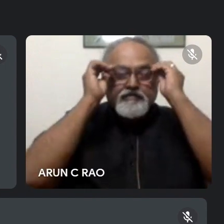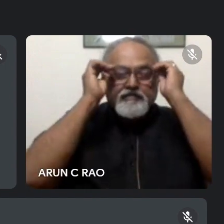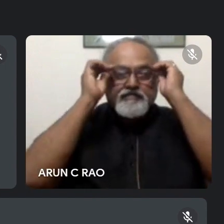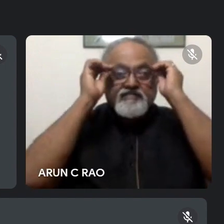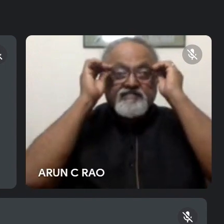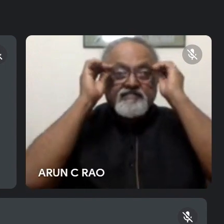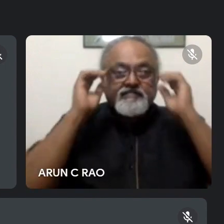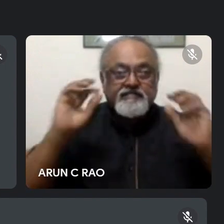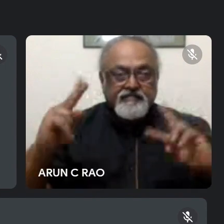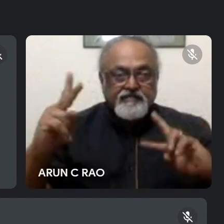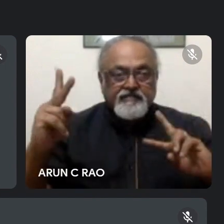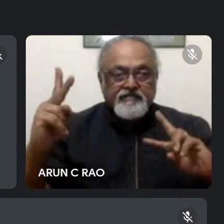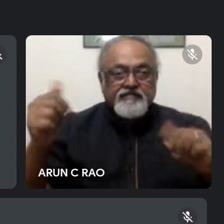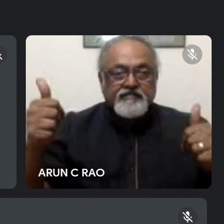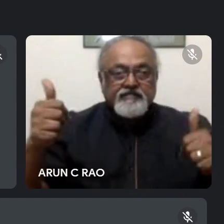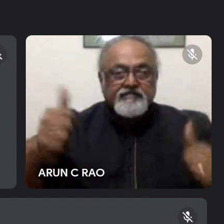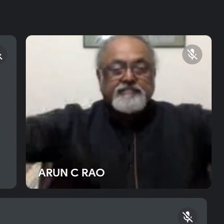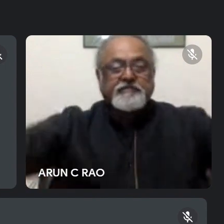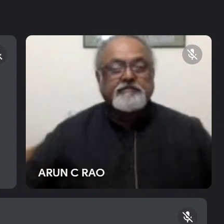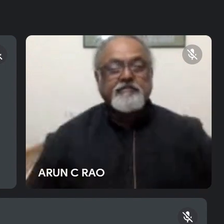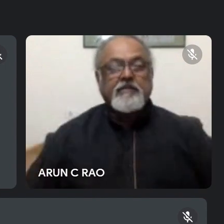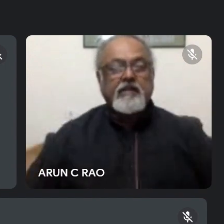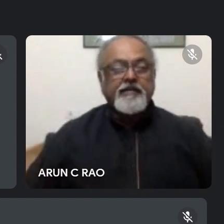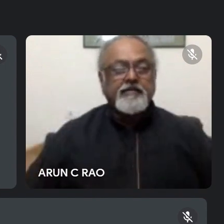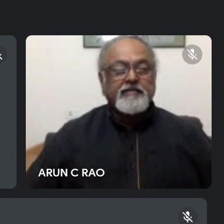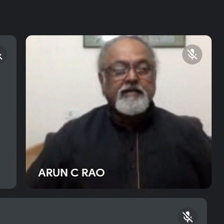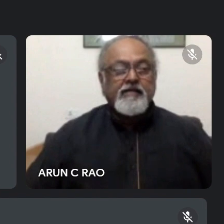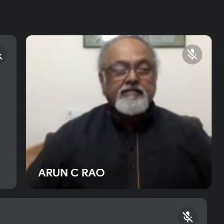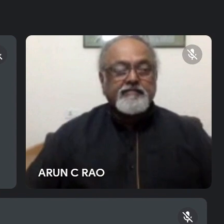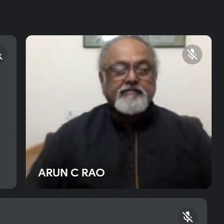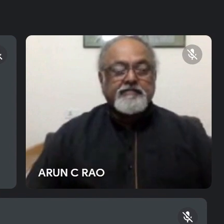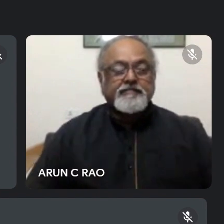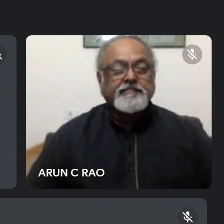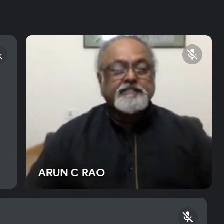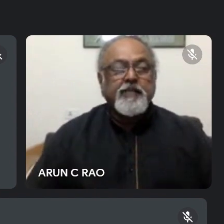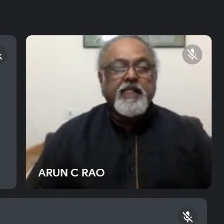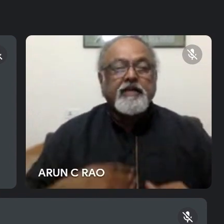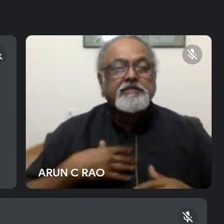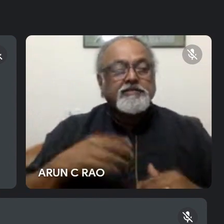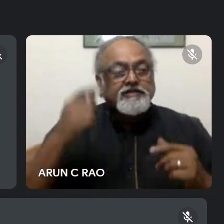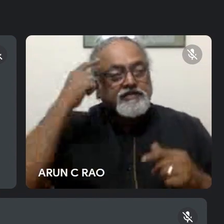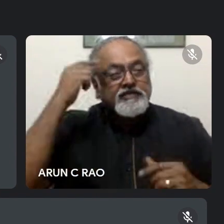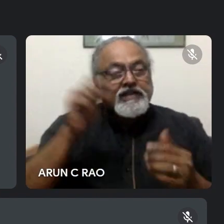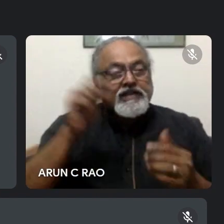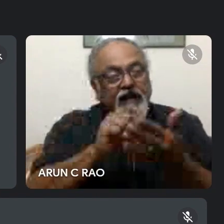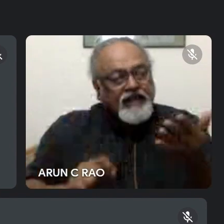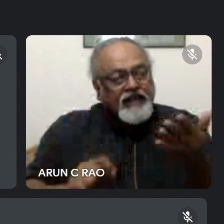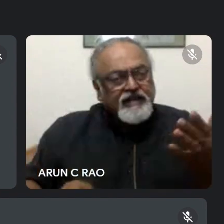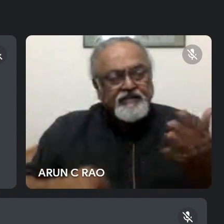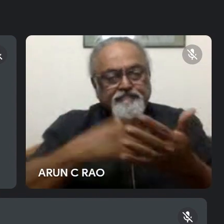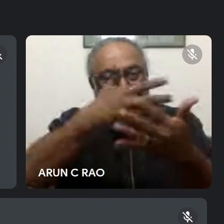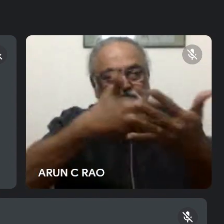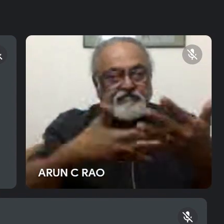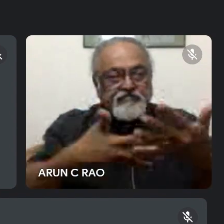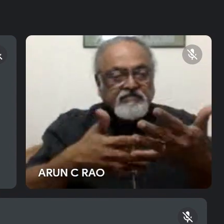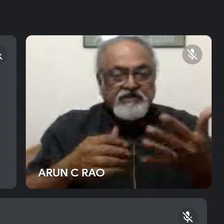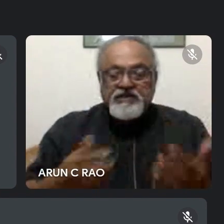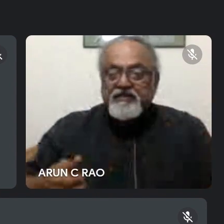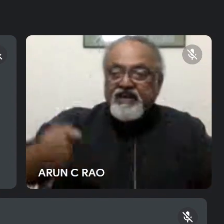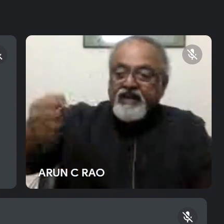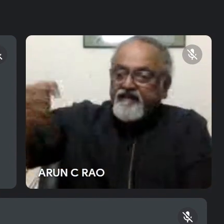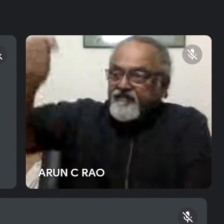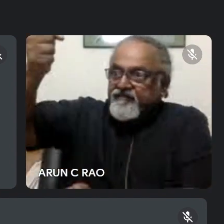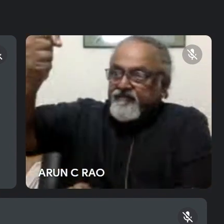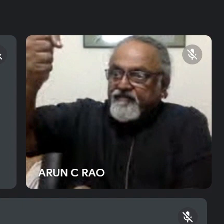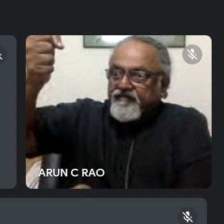I had to realize, okay, you know what? Let's just rewrite the entire answer all over again. Uh, my logic was that maybe the examiner is just going to get so